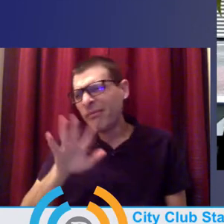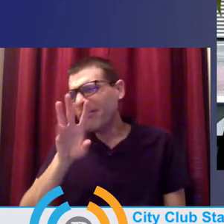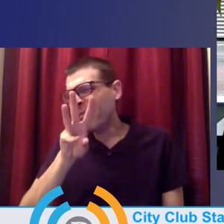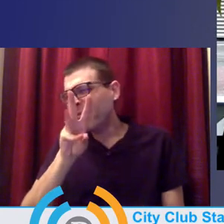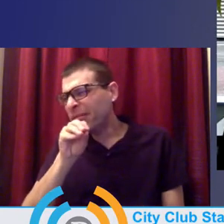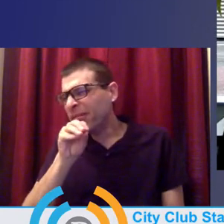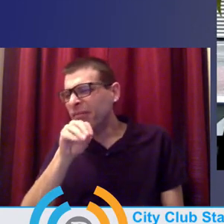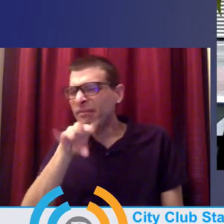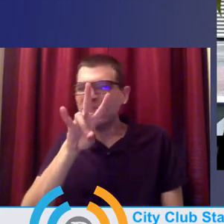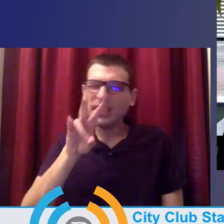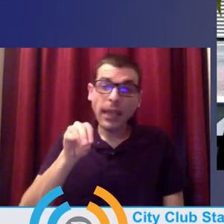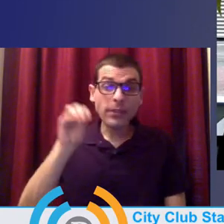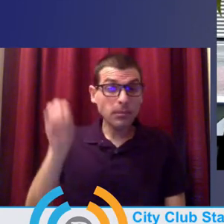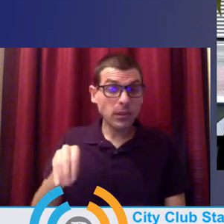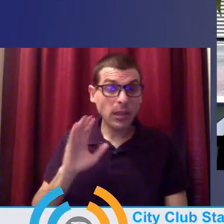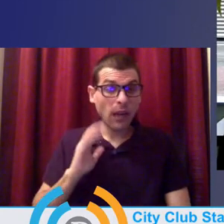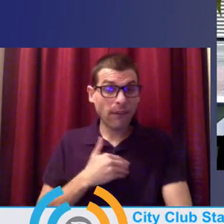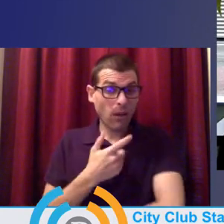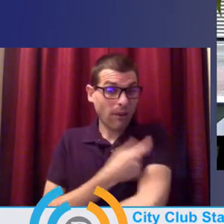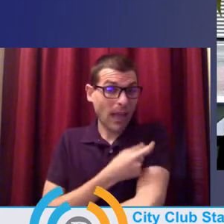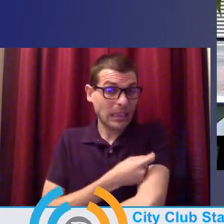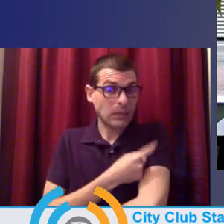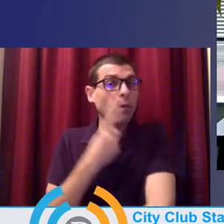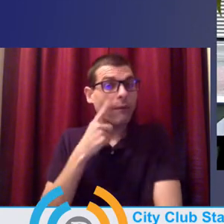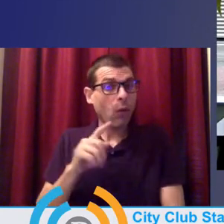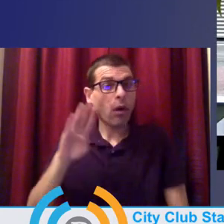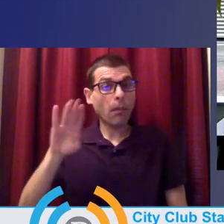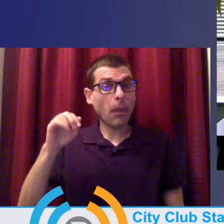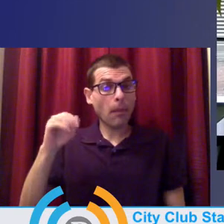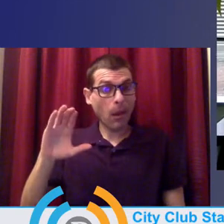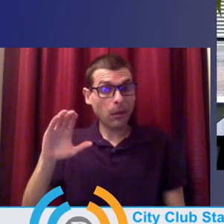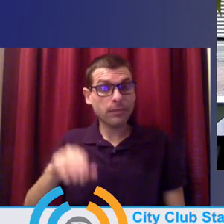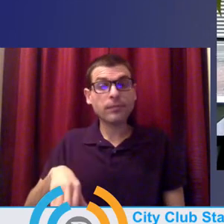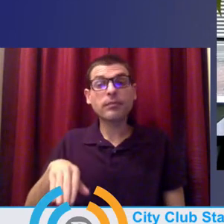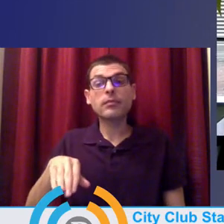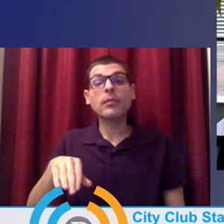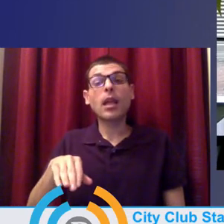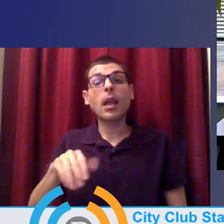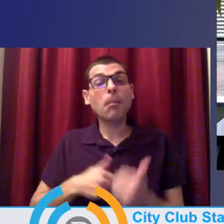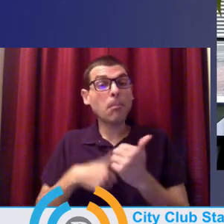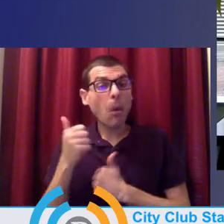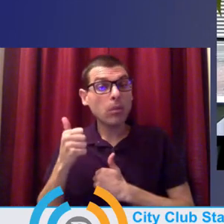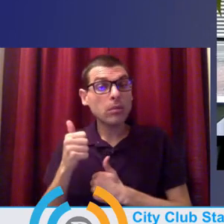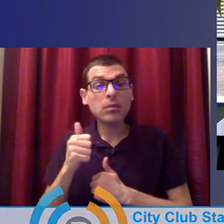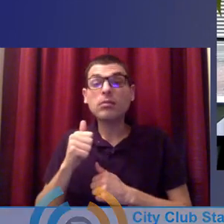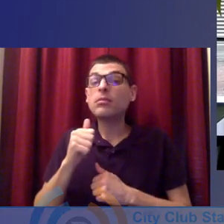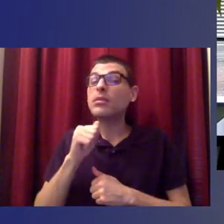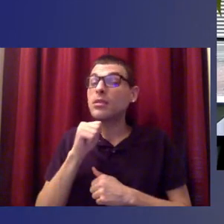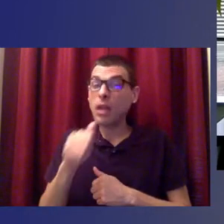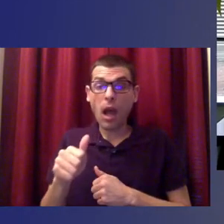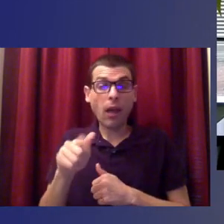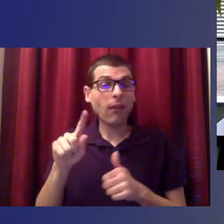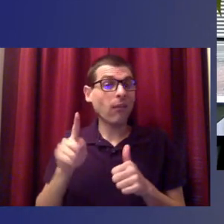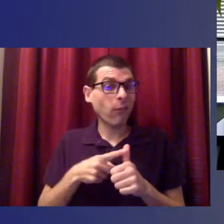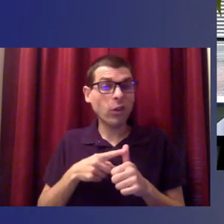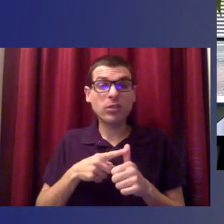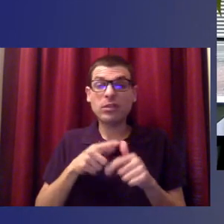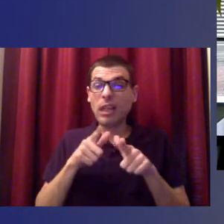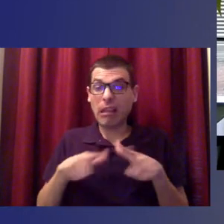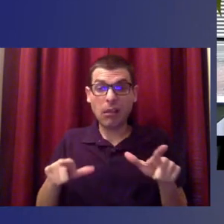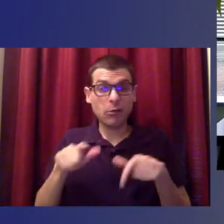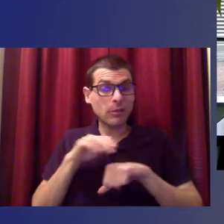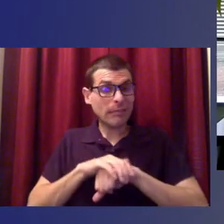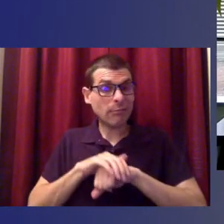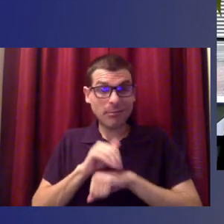to BIPOC individuals, and 51% of those were non-English speakers. So the clinics are trusted